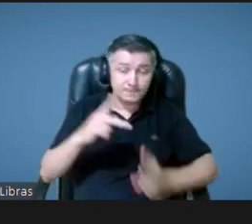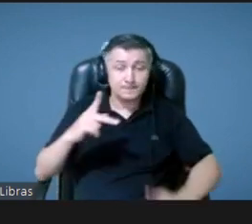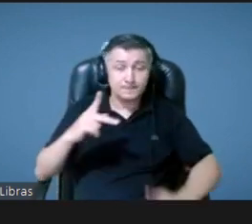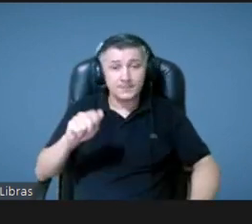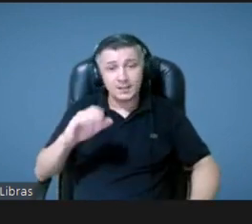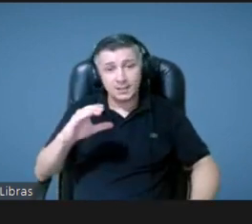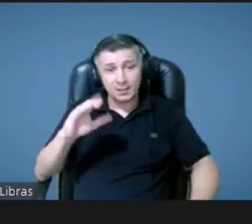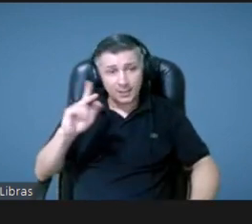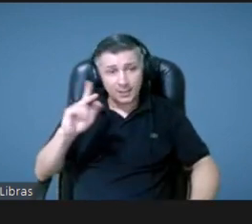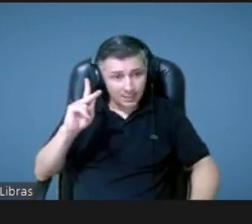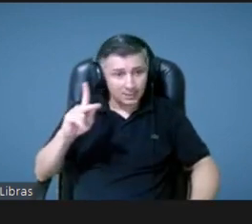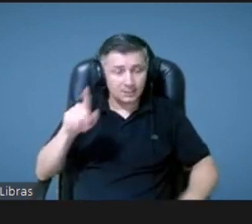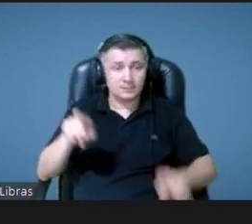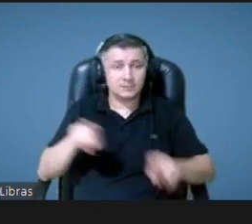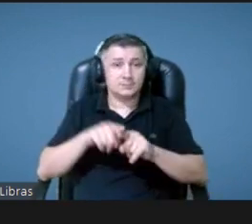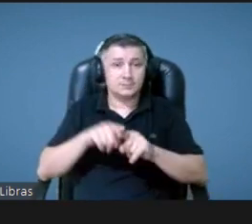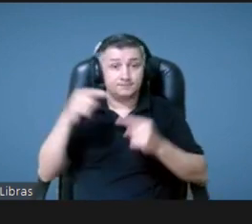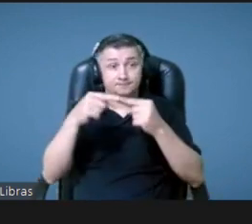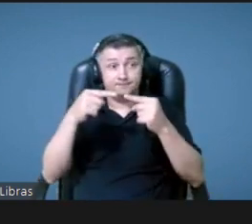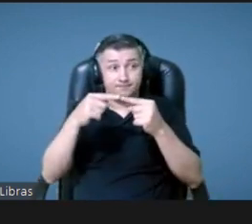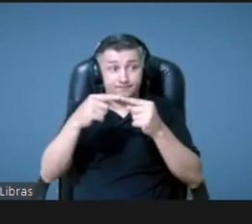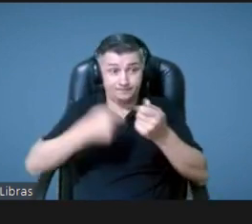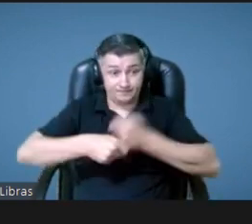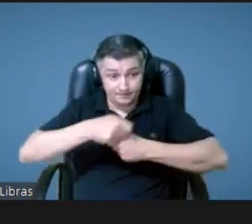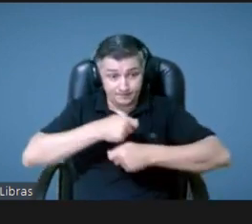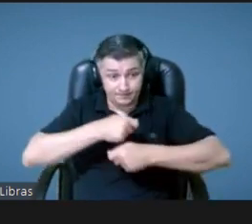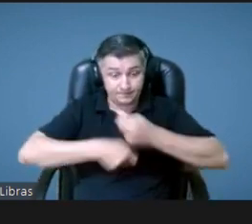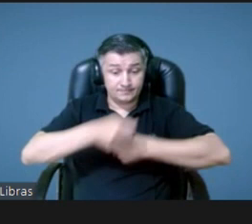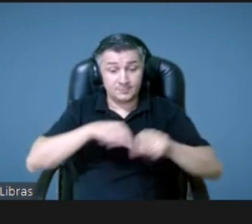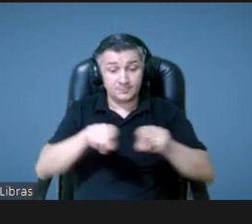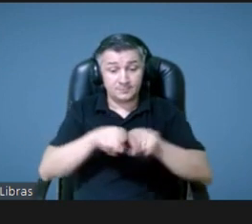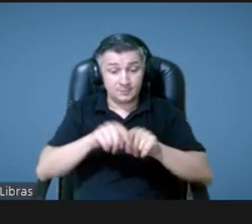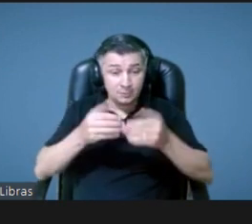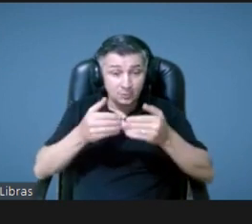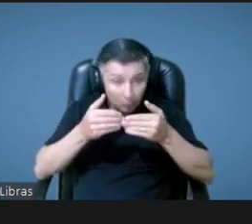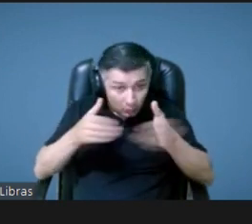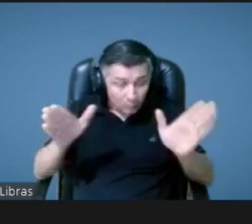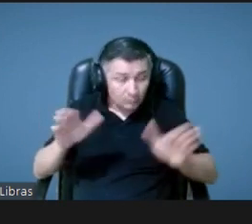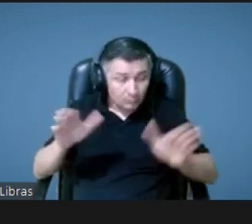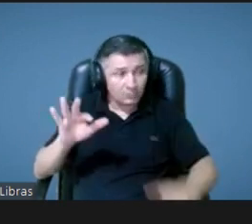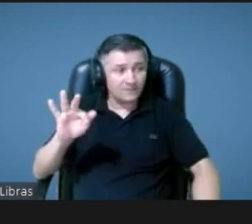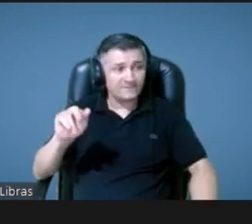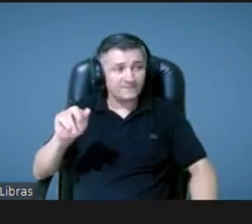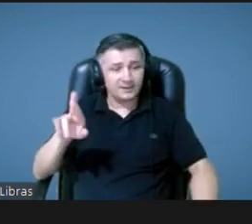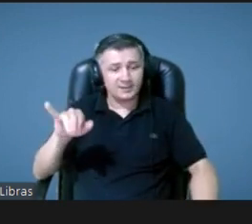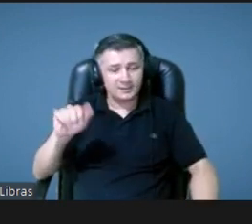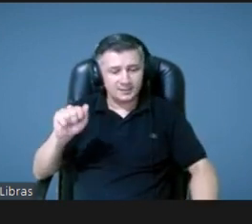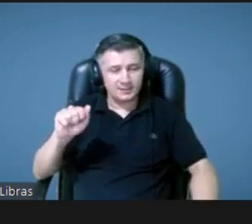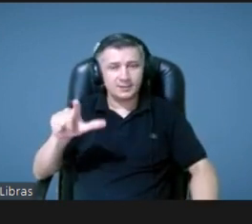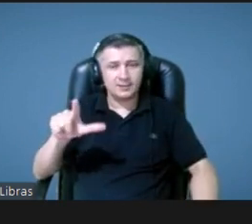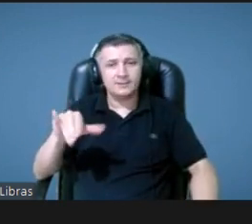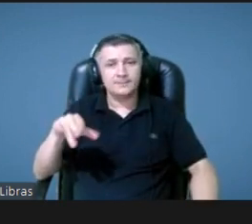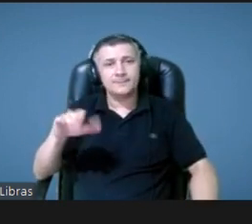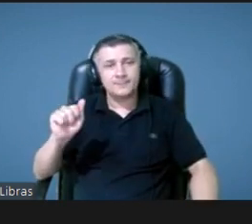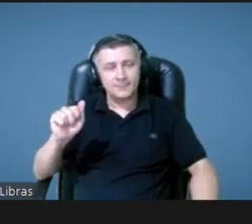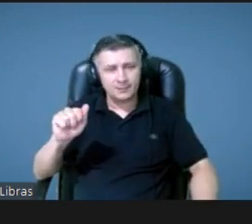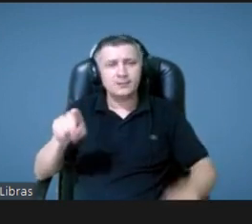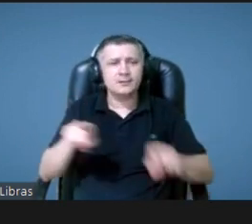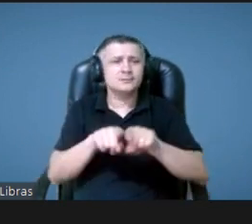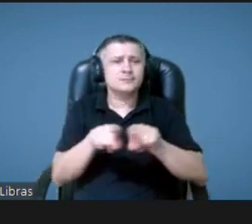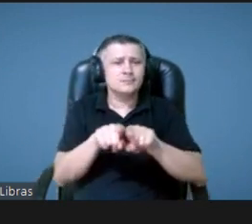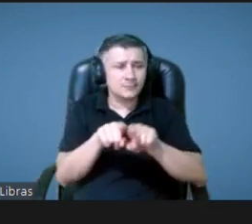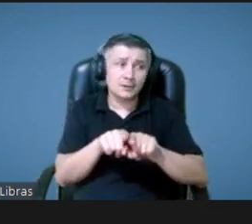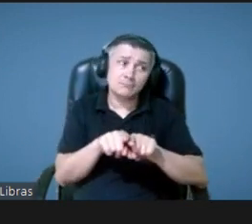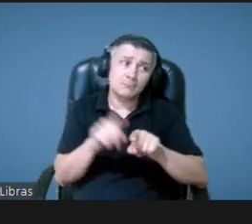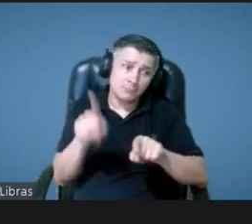You have you are not going to do the Real Parque, and you have added offices Faria